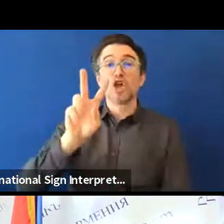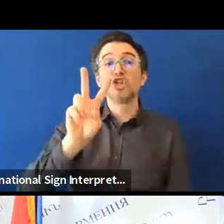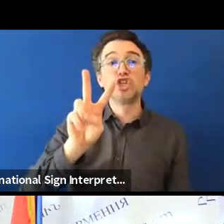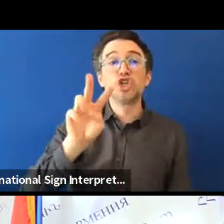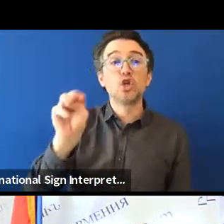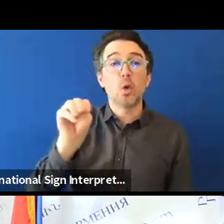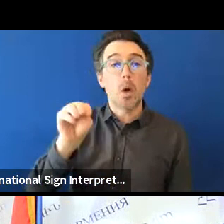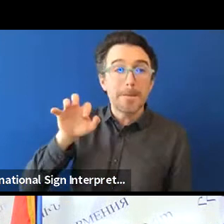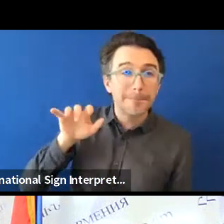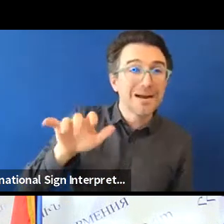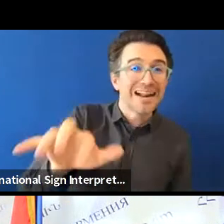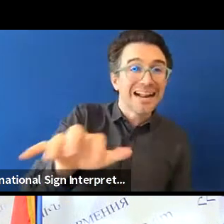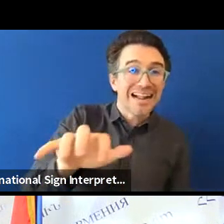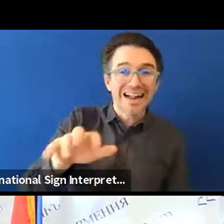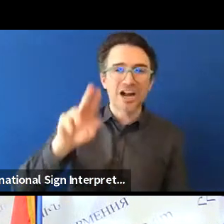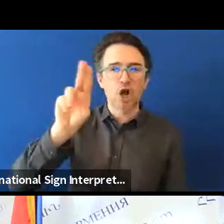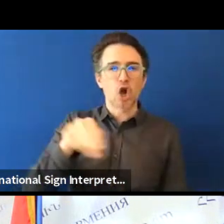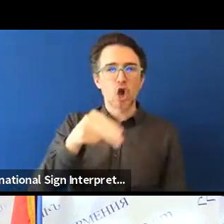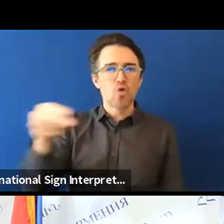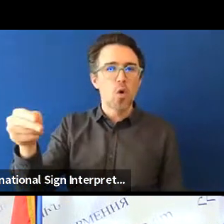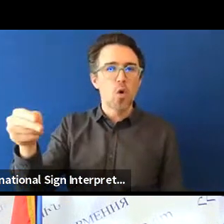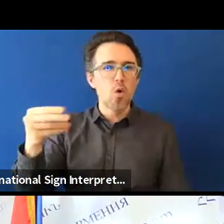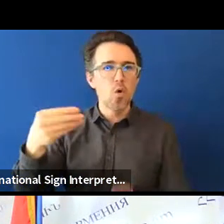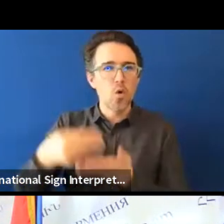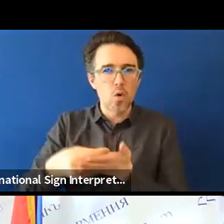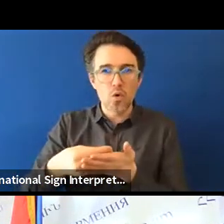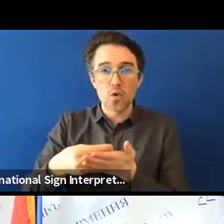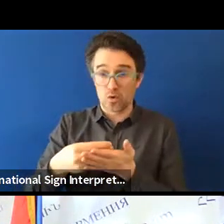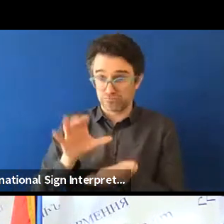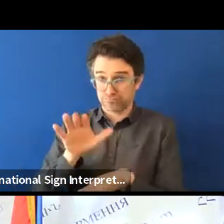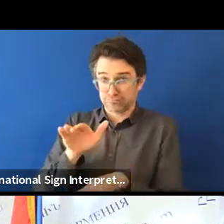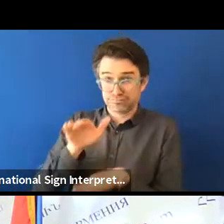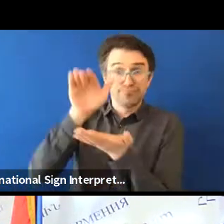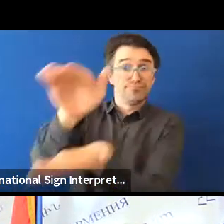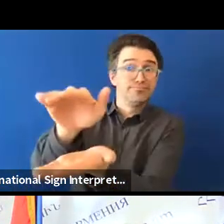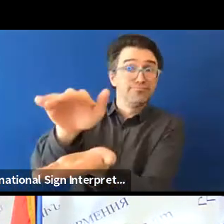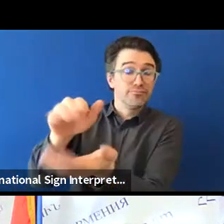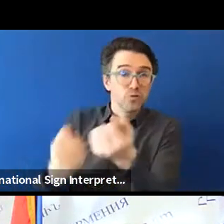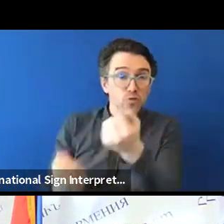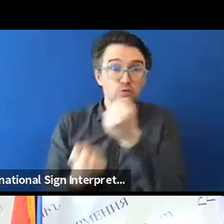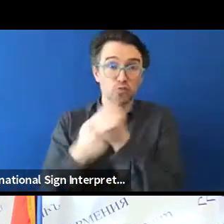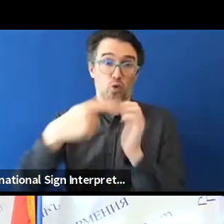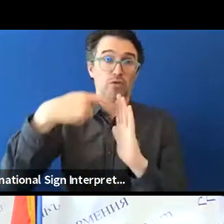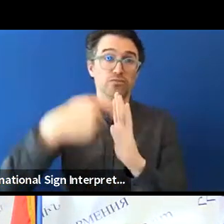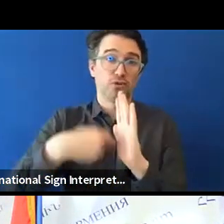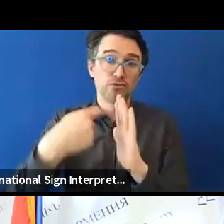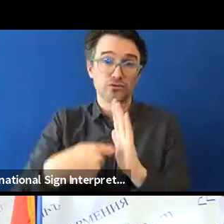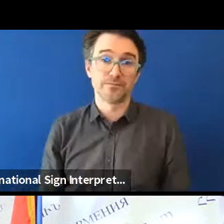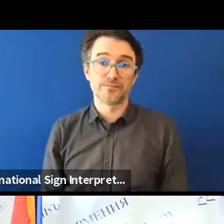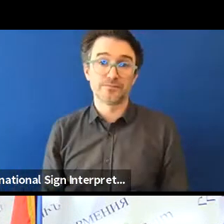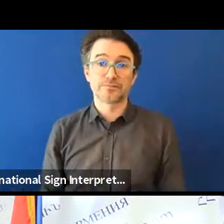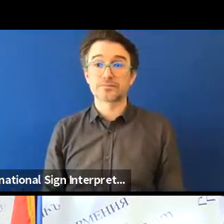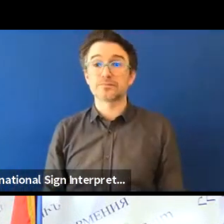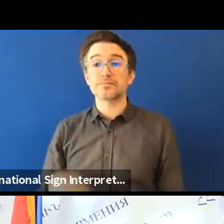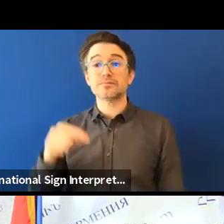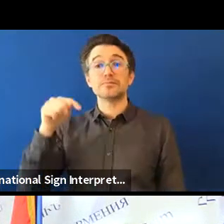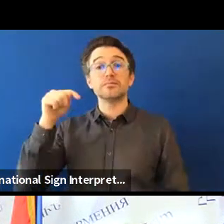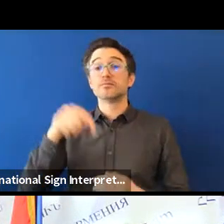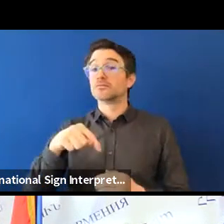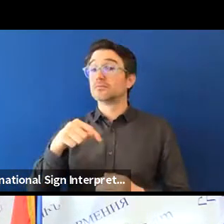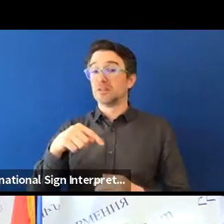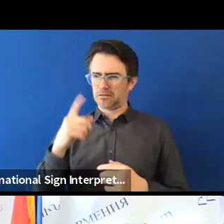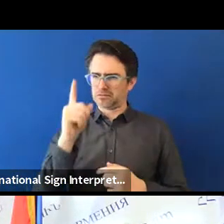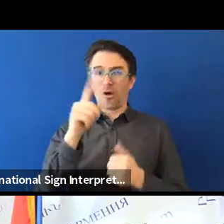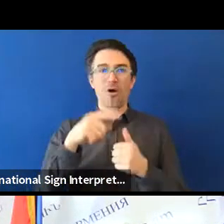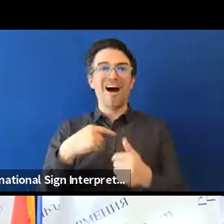days. As with any issue, the participation and commitment of partner countries is crucial